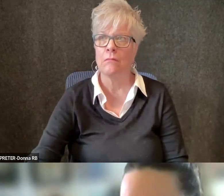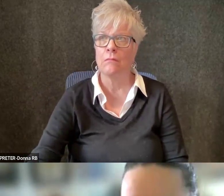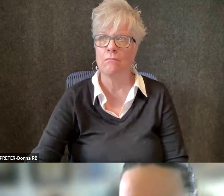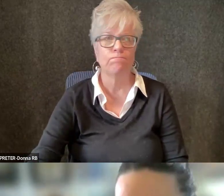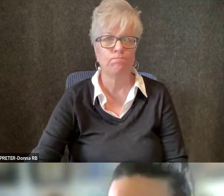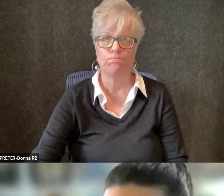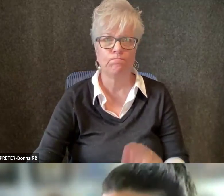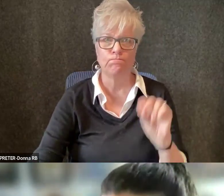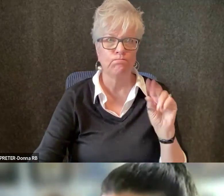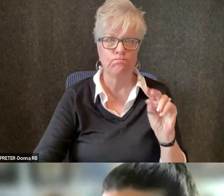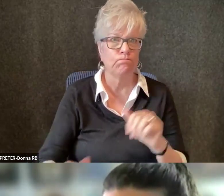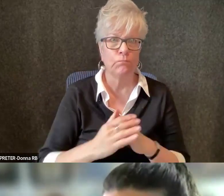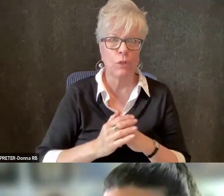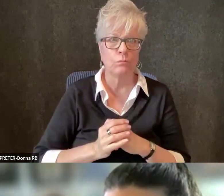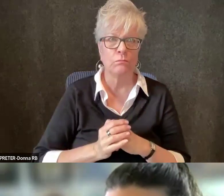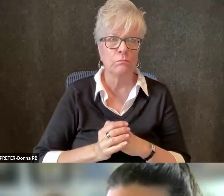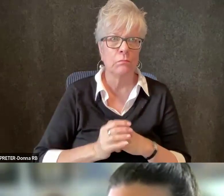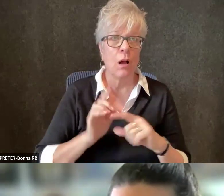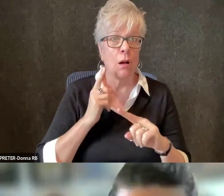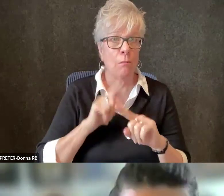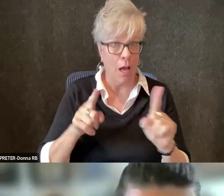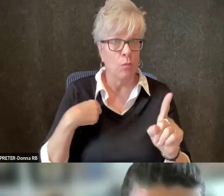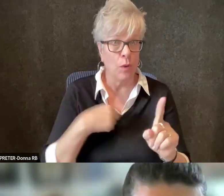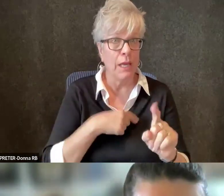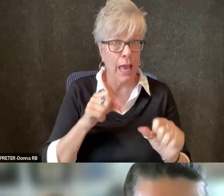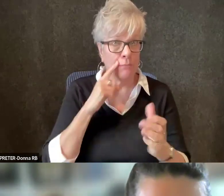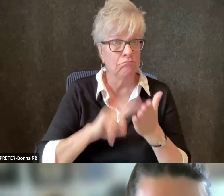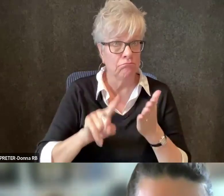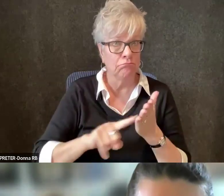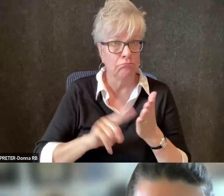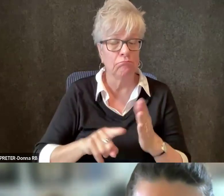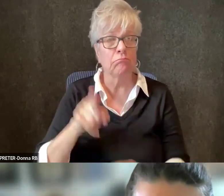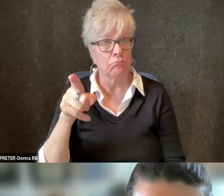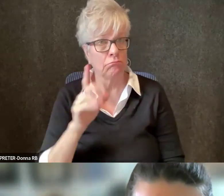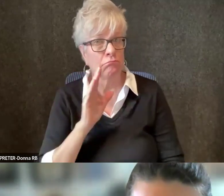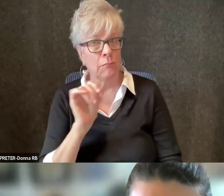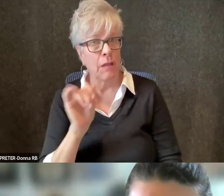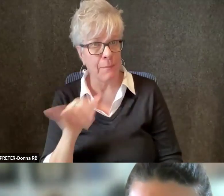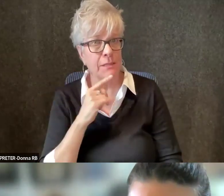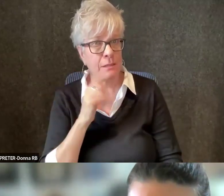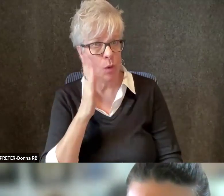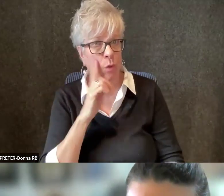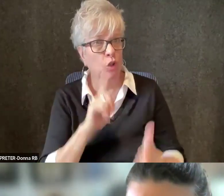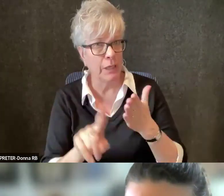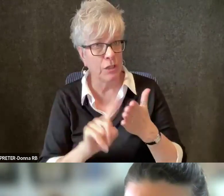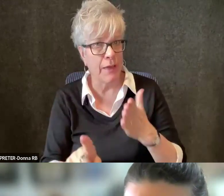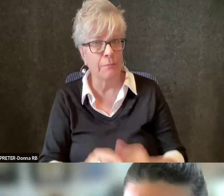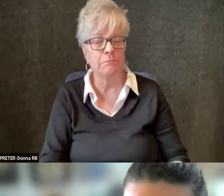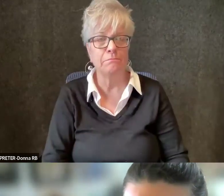No, I haven't, but we can look into it. Yeah, we can. Why don't we look into that?